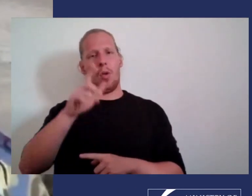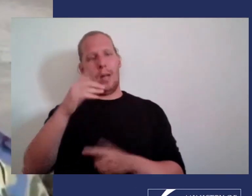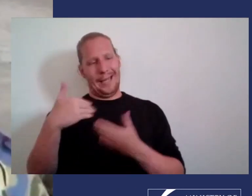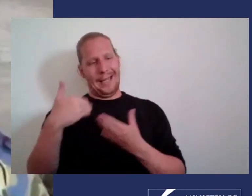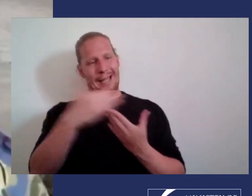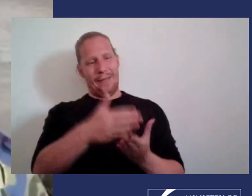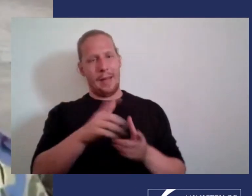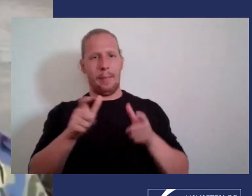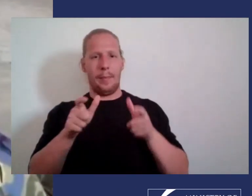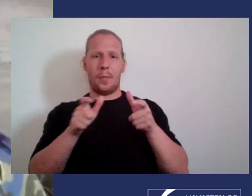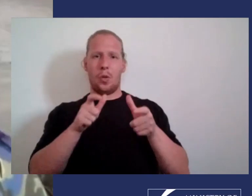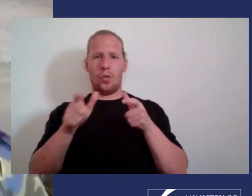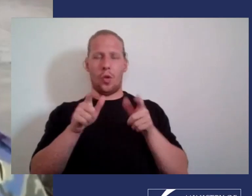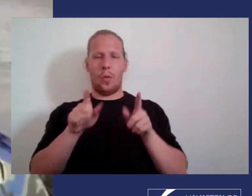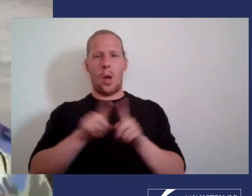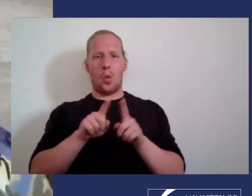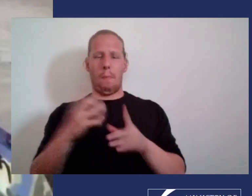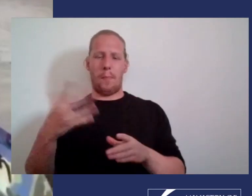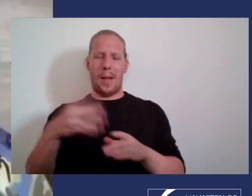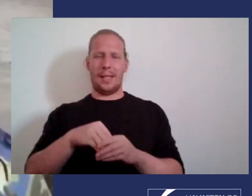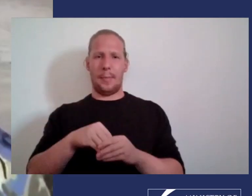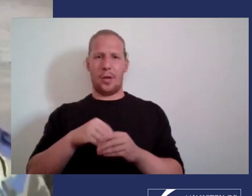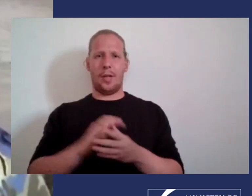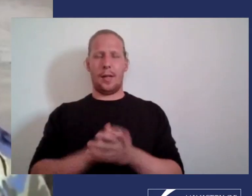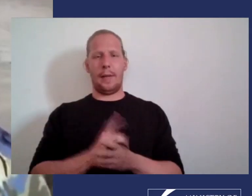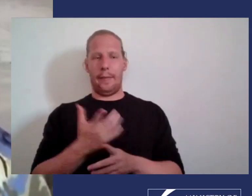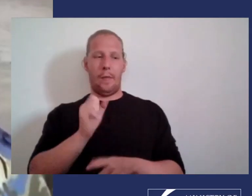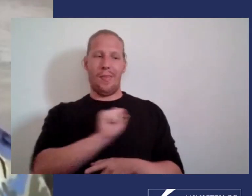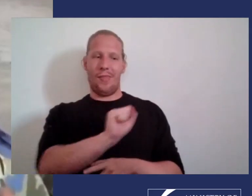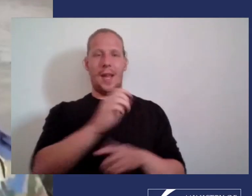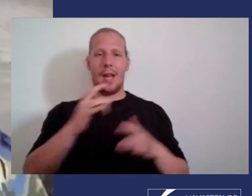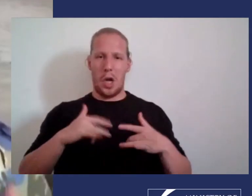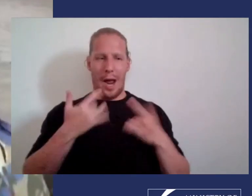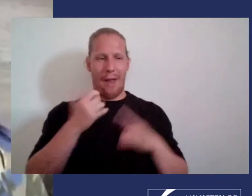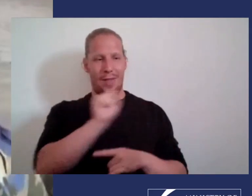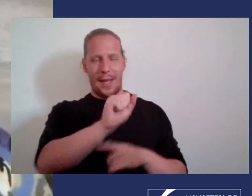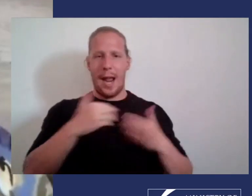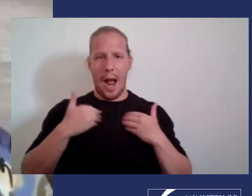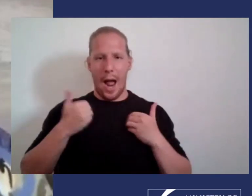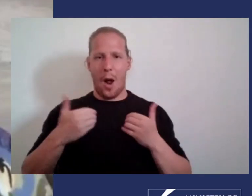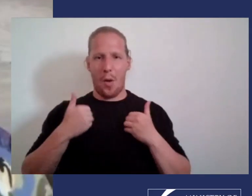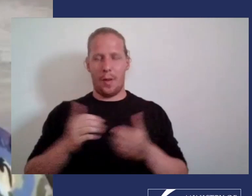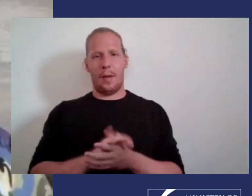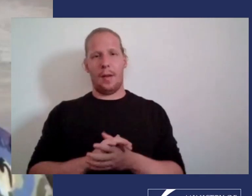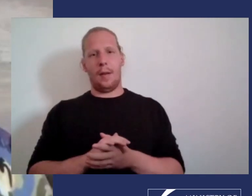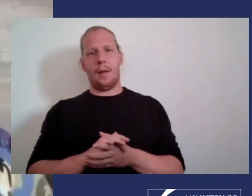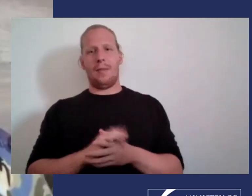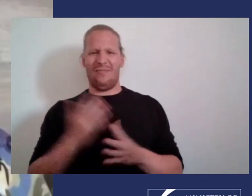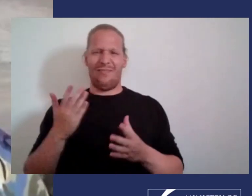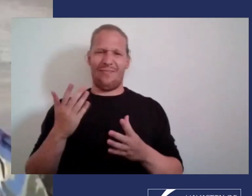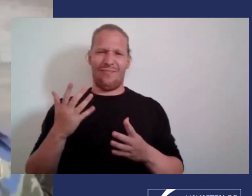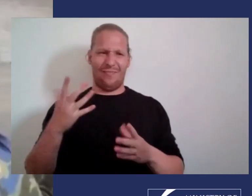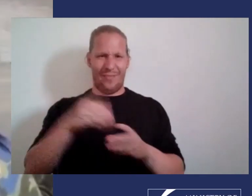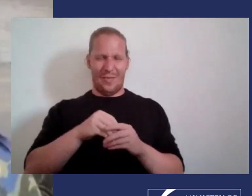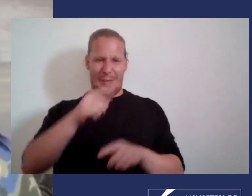and participation, as others have mentioned, in their own well-being, in this fight that we're all in